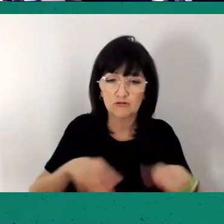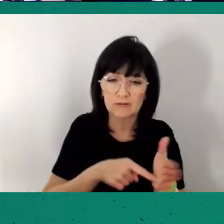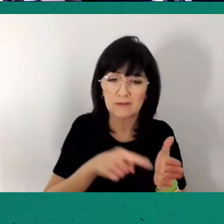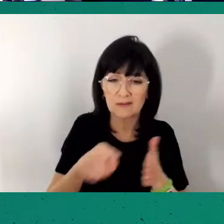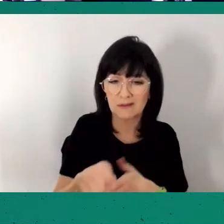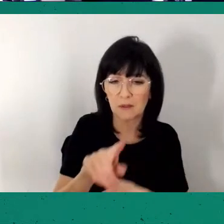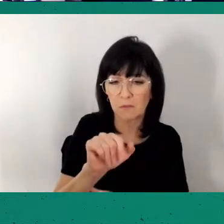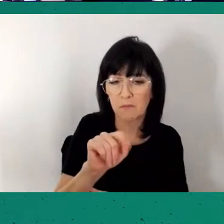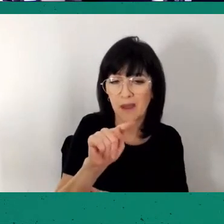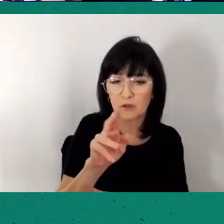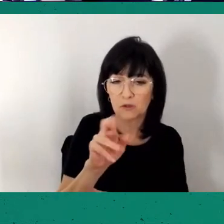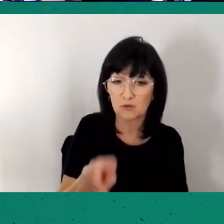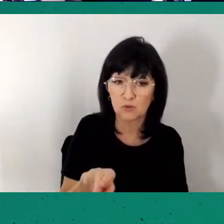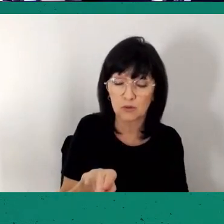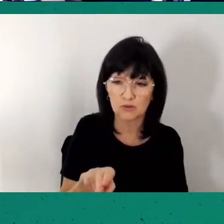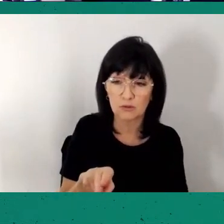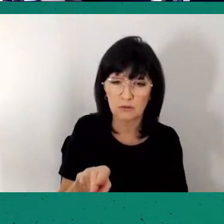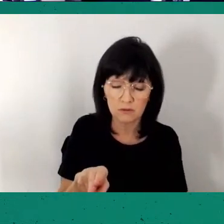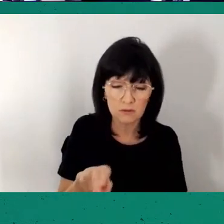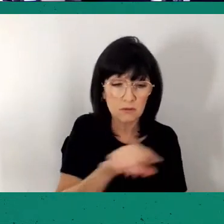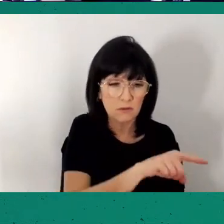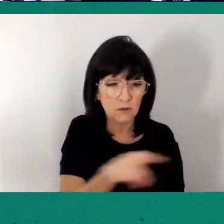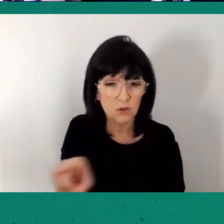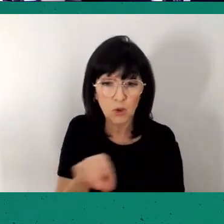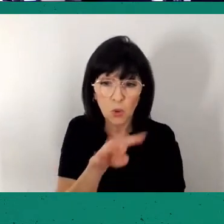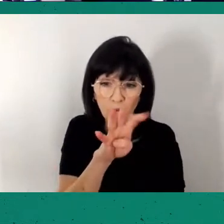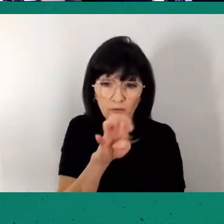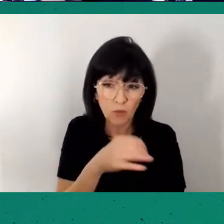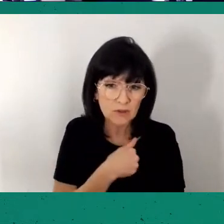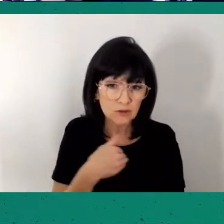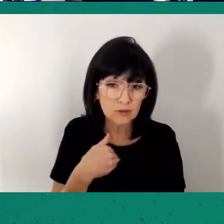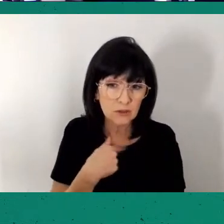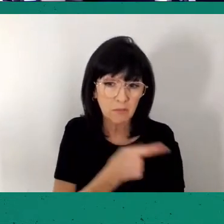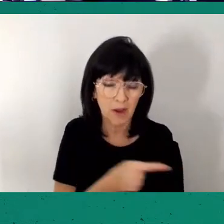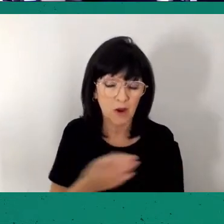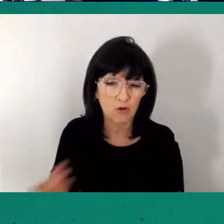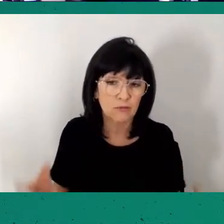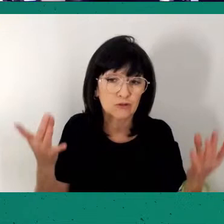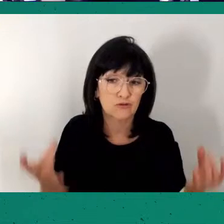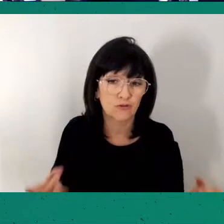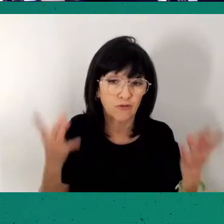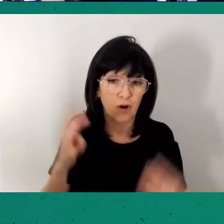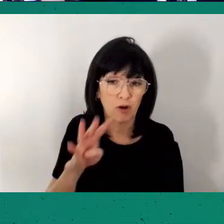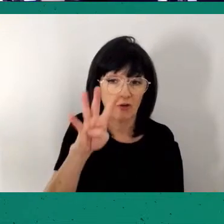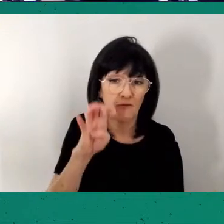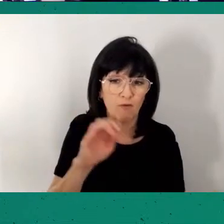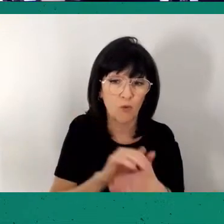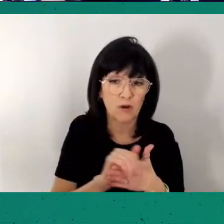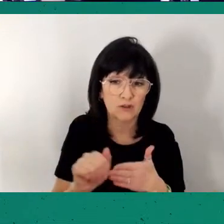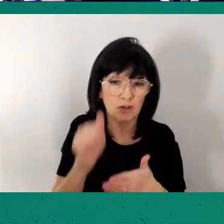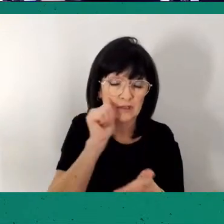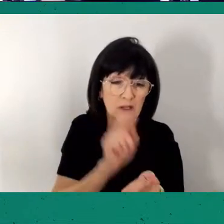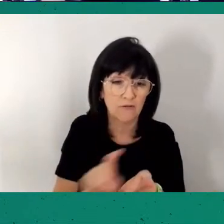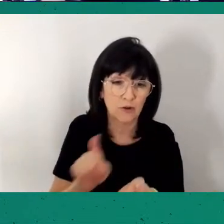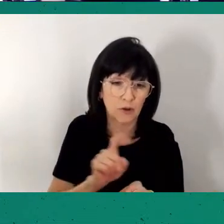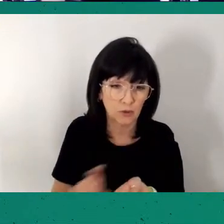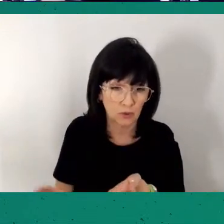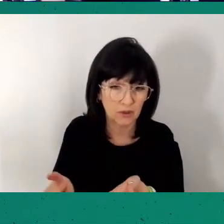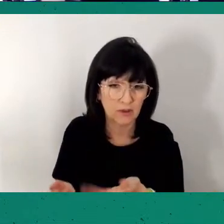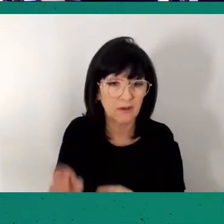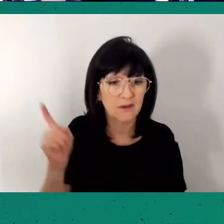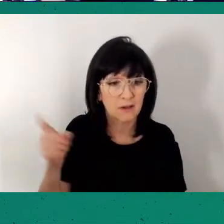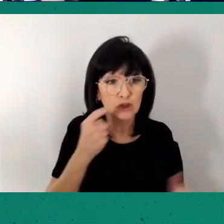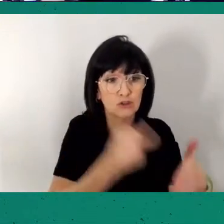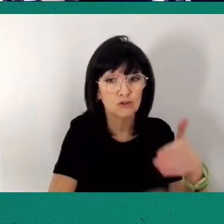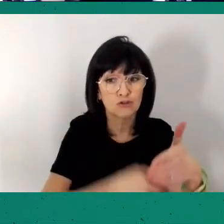were 400 members who raised $400 per week. Schools also charged 10 cents per student for